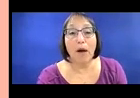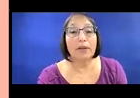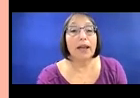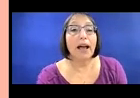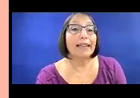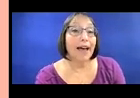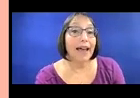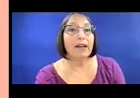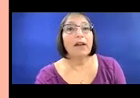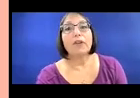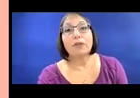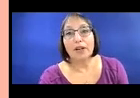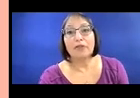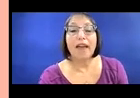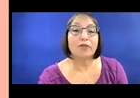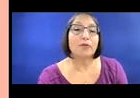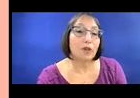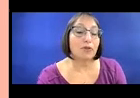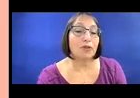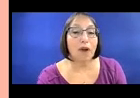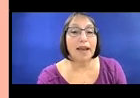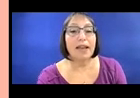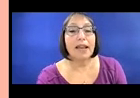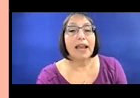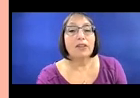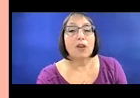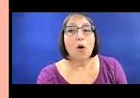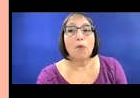about, I like, you're signing too fast, too slow, just right.